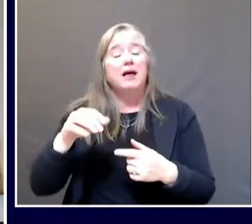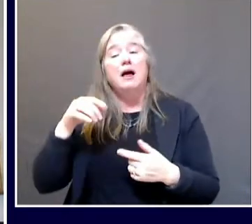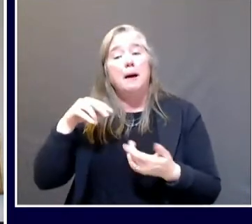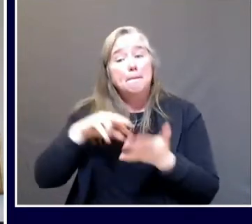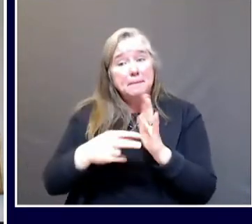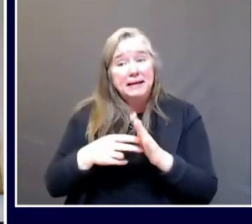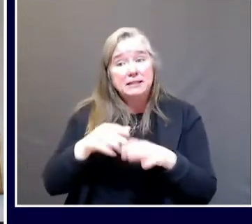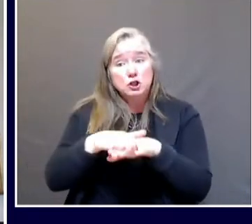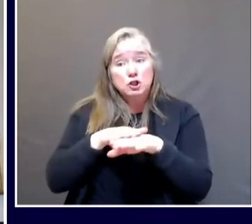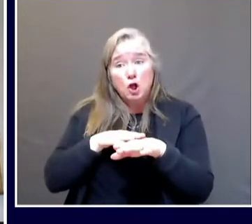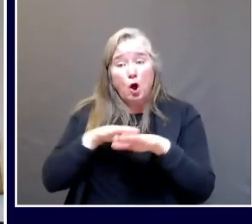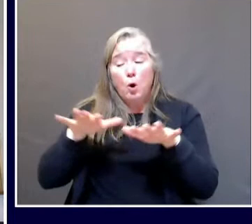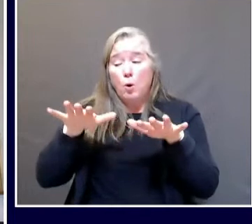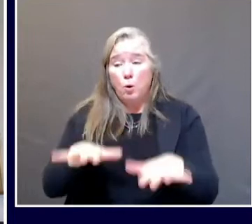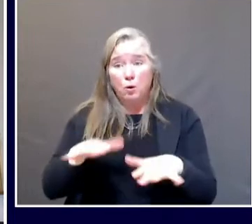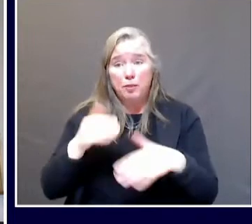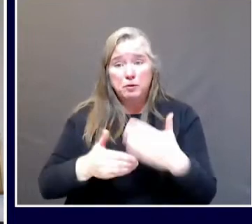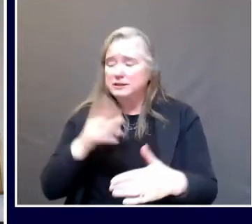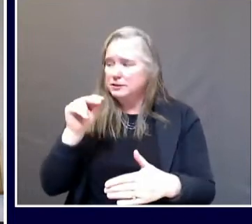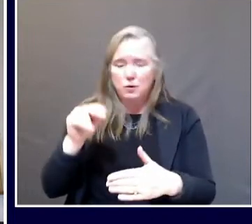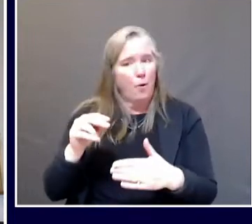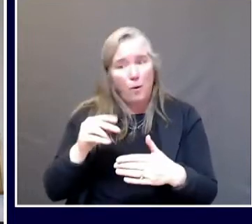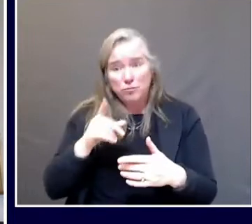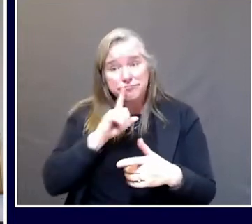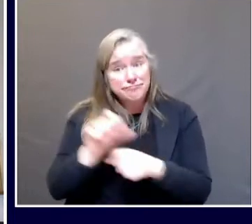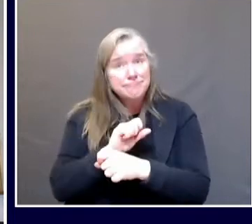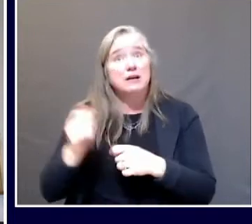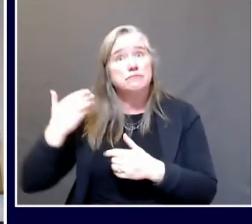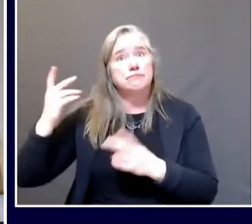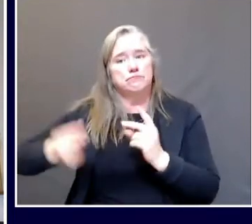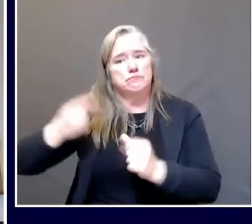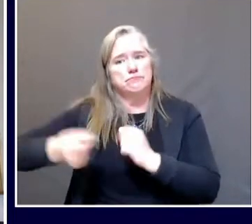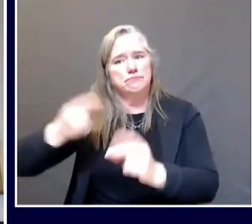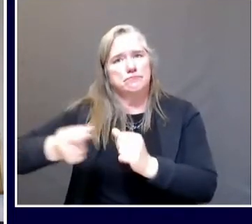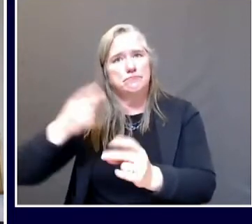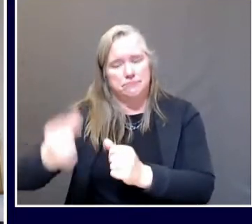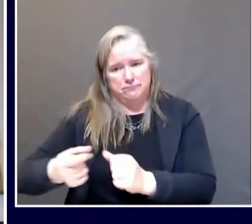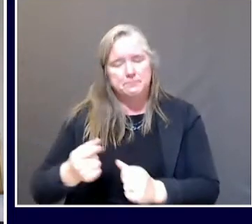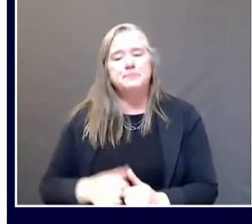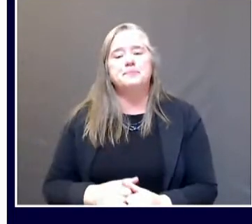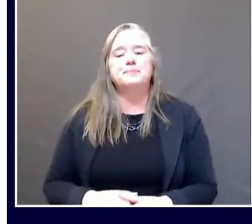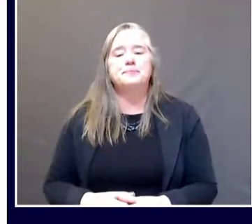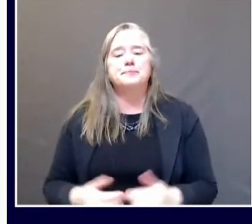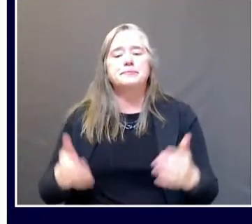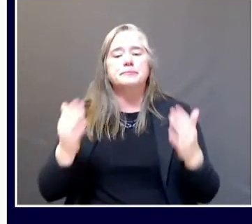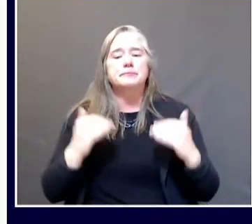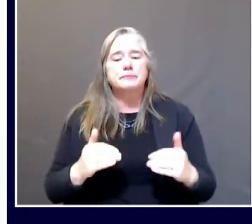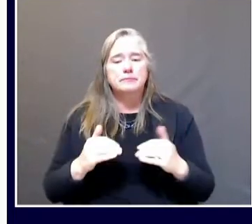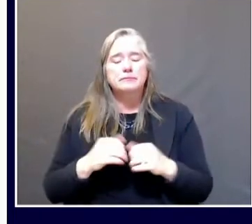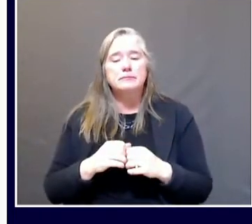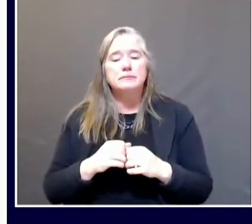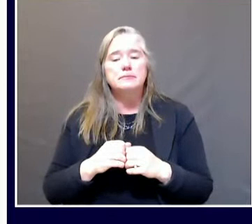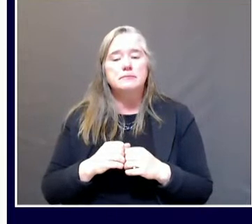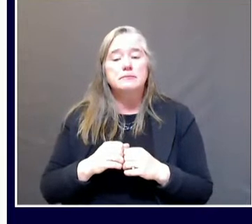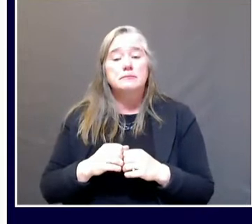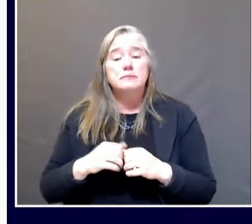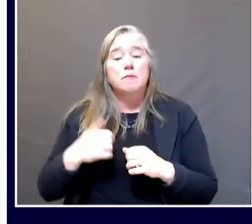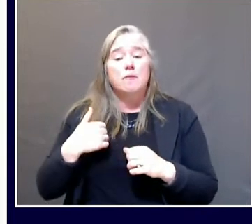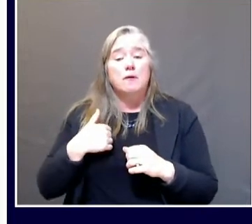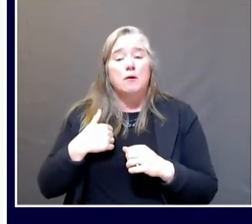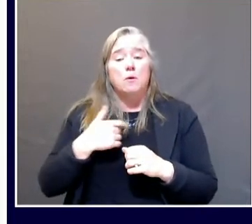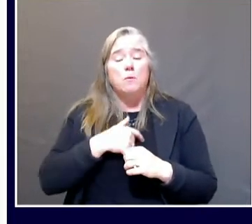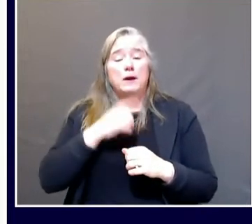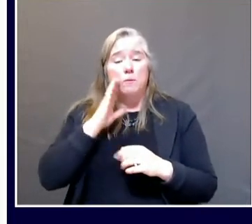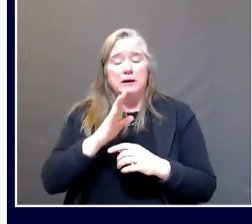the process. And we are also in our next week's allocation going to be directly allocating